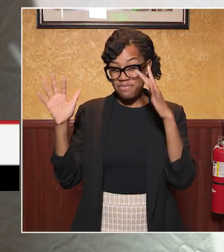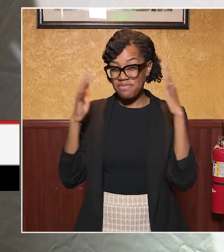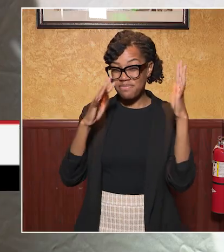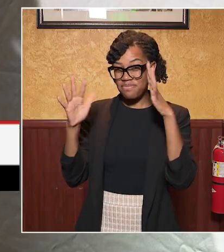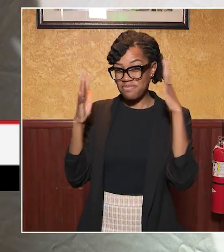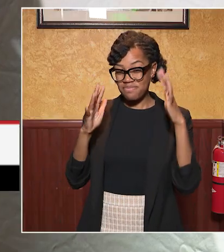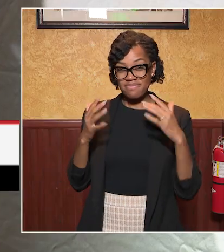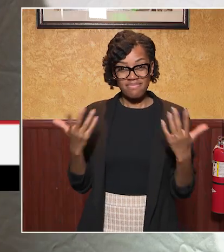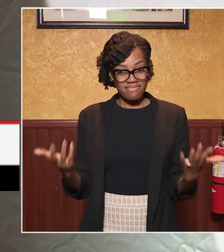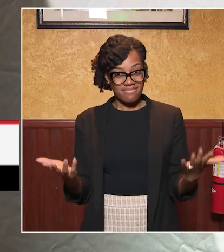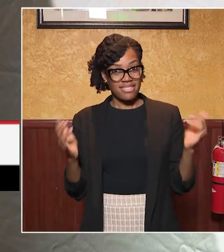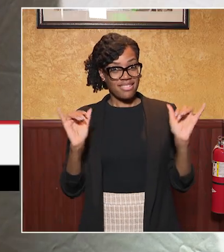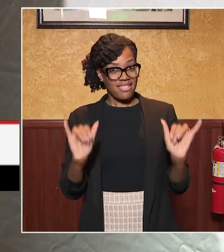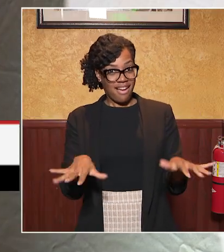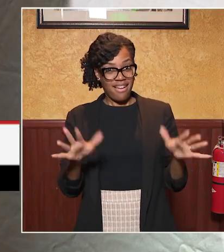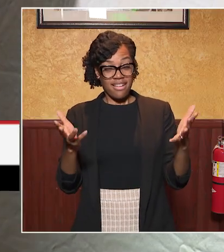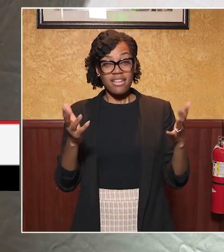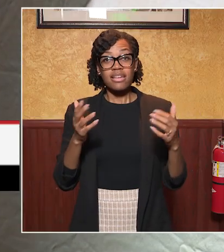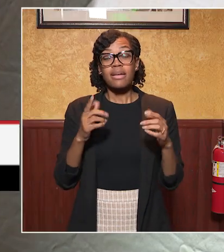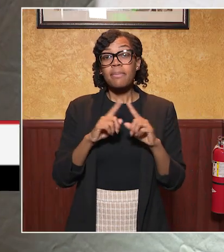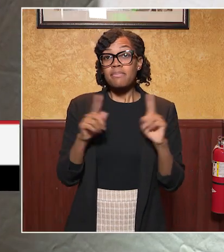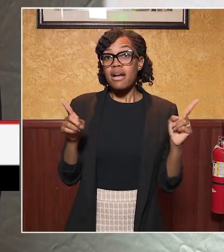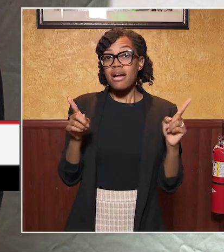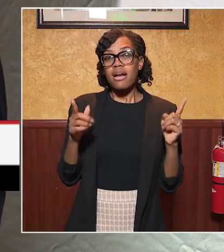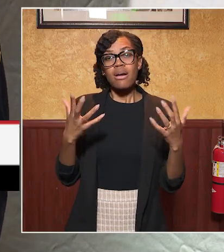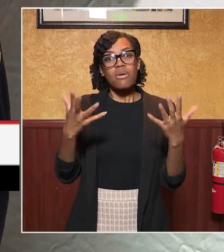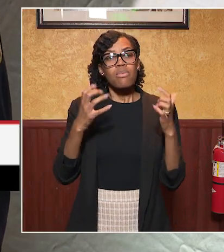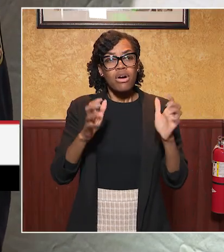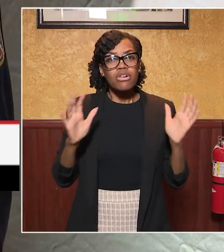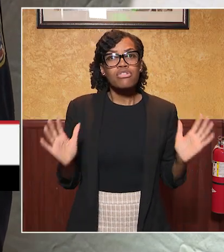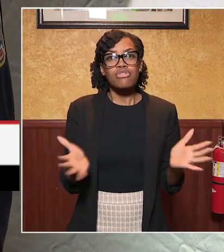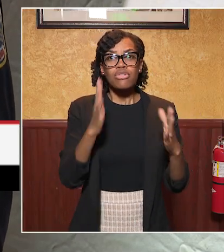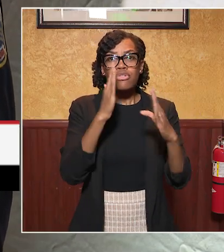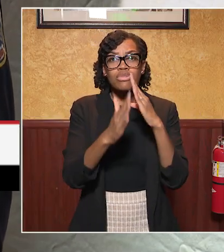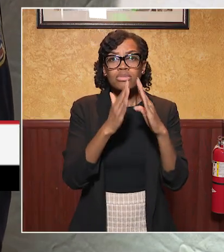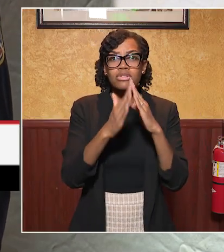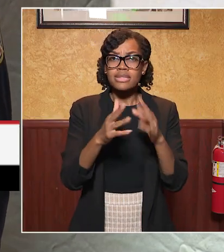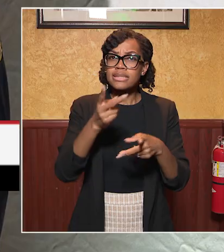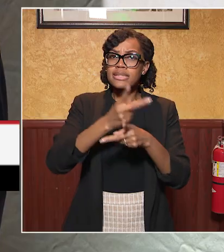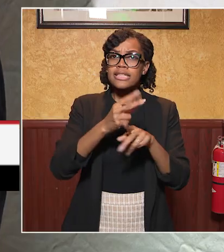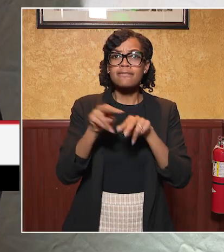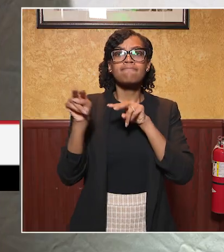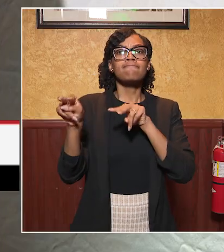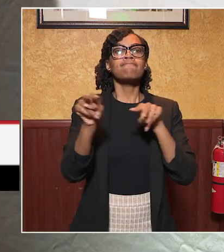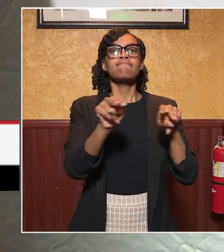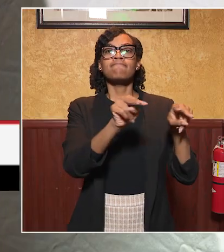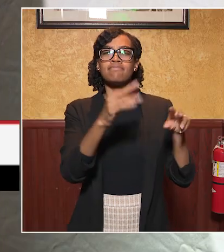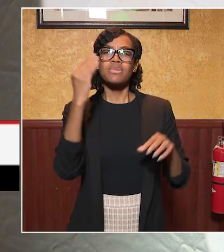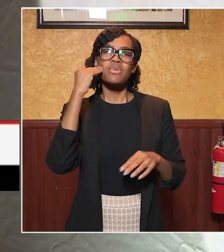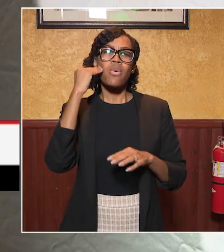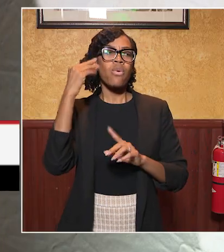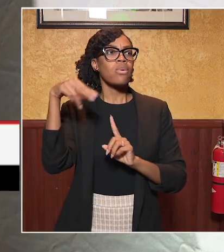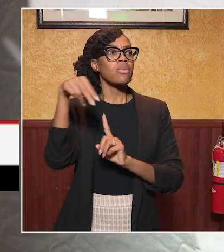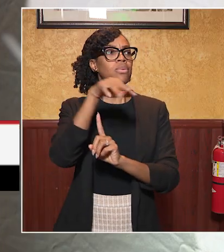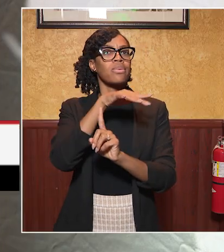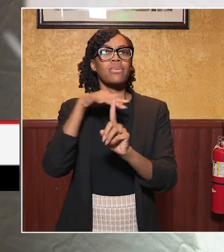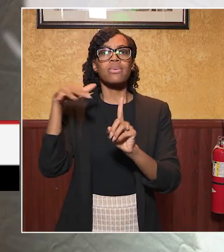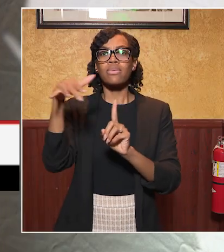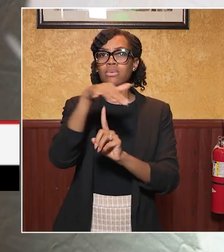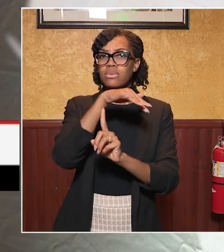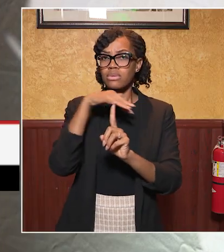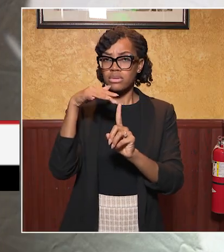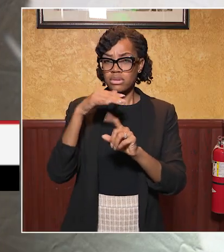Now, with that said, what we also want to encourage our community to remain vigilant. Be aware of your surroundings,